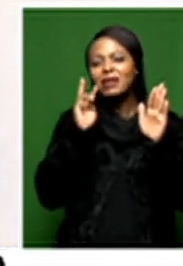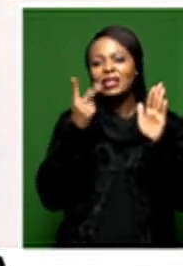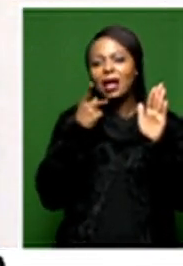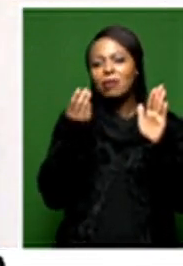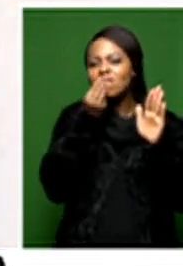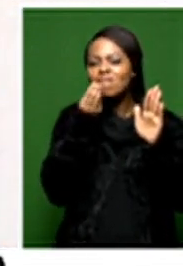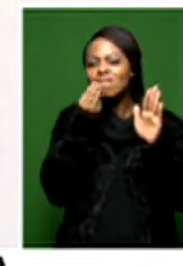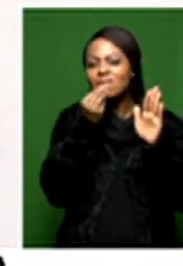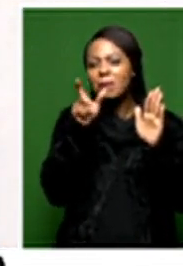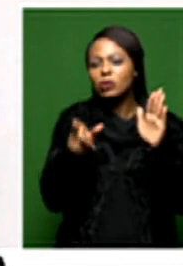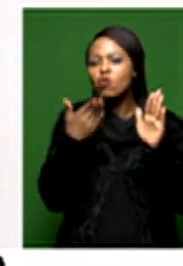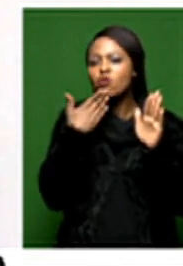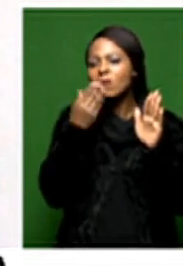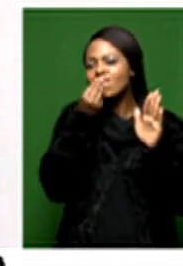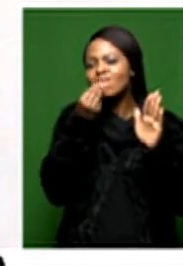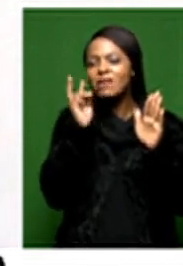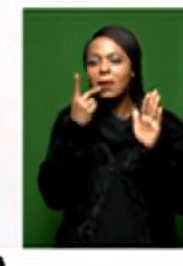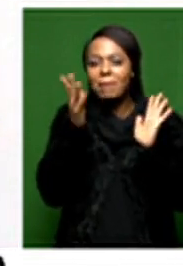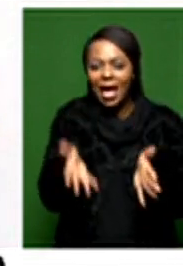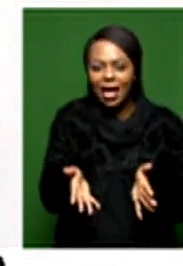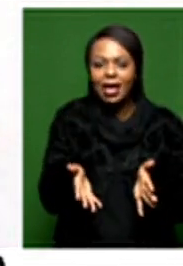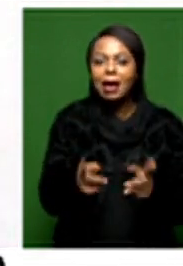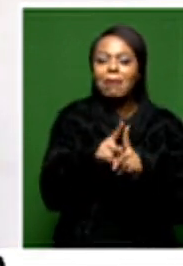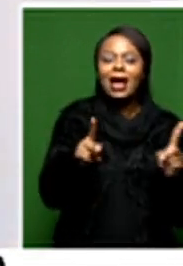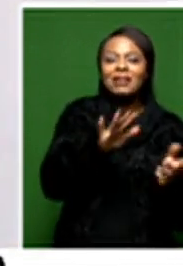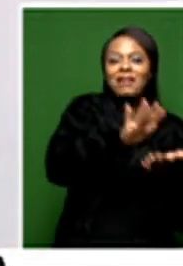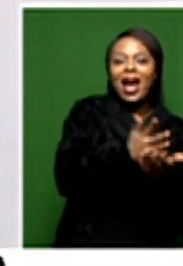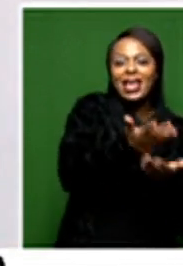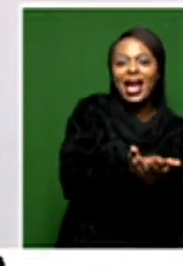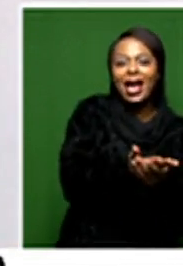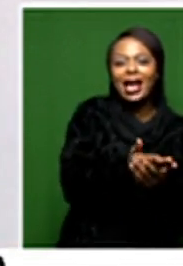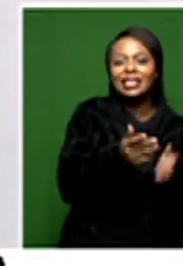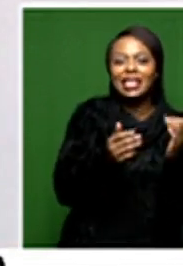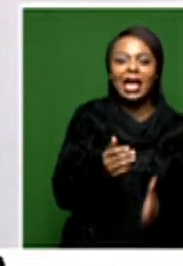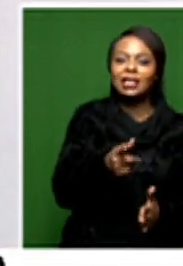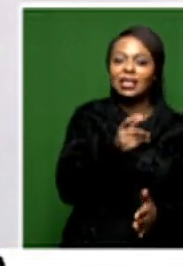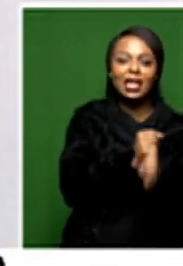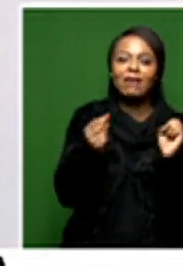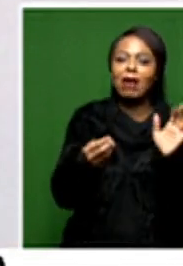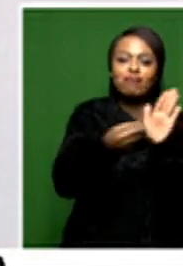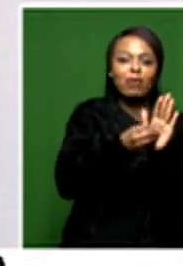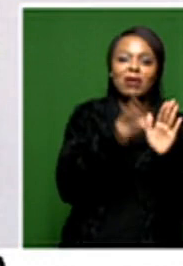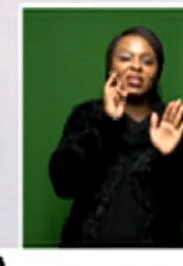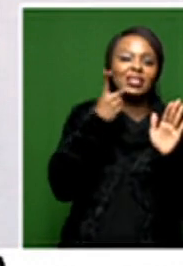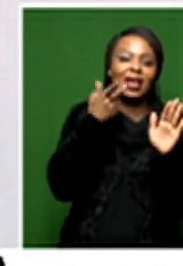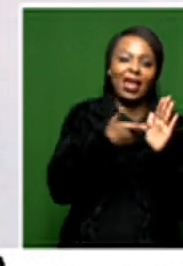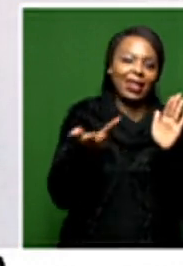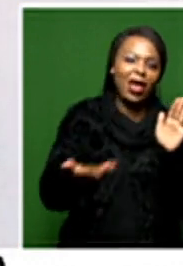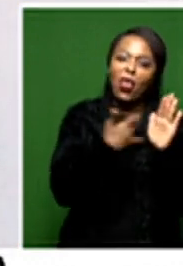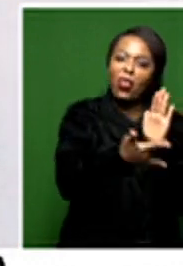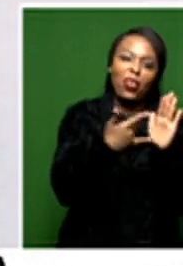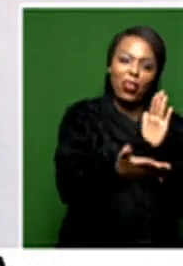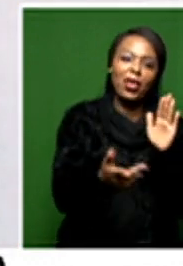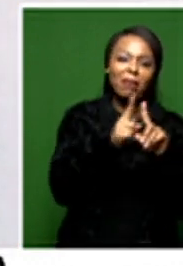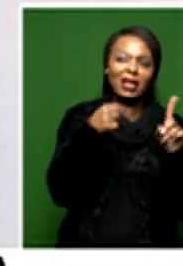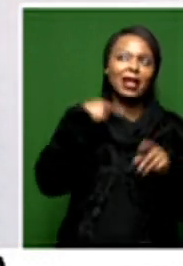that's something we've never had at a braai fire. So I thought, let's get that book out there and say at braais there's also a